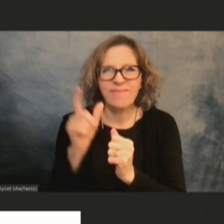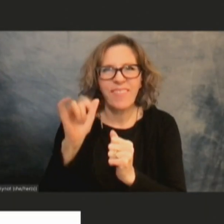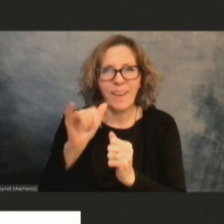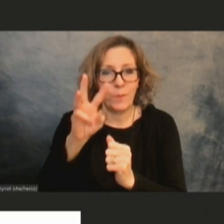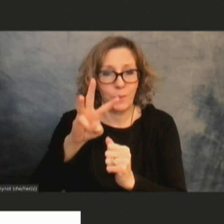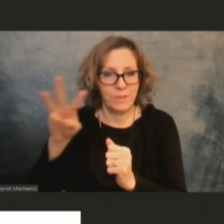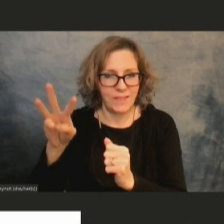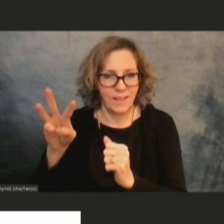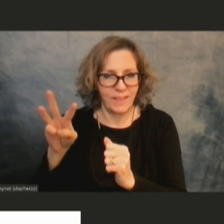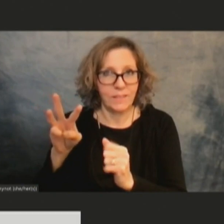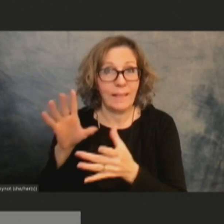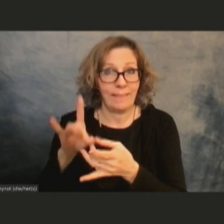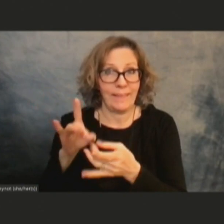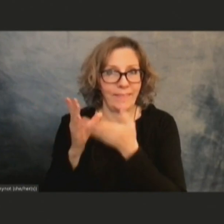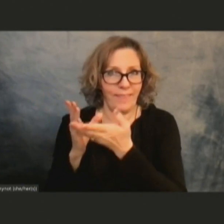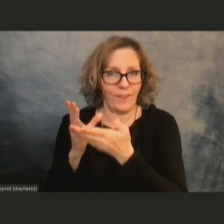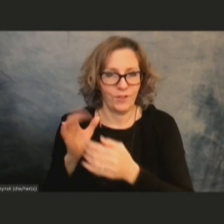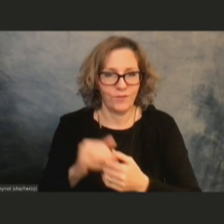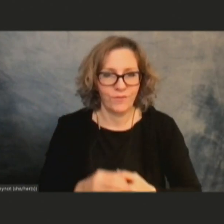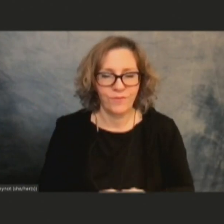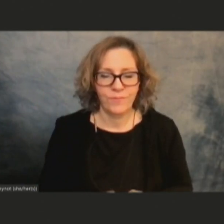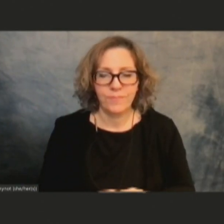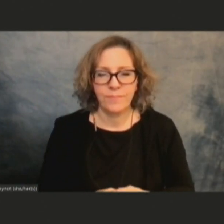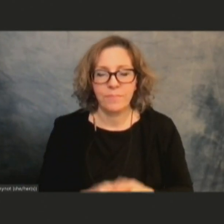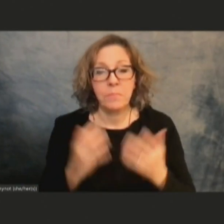And let's move on to